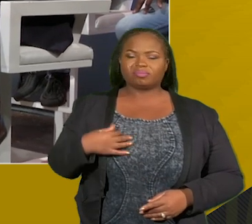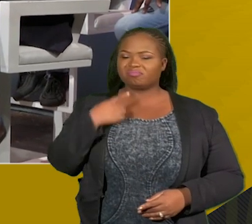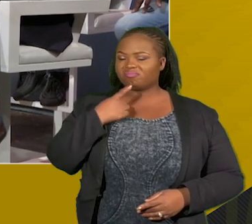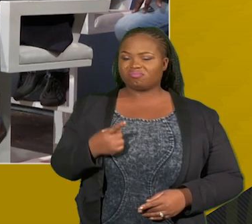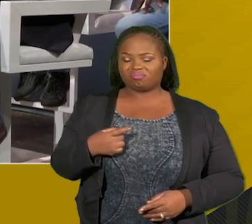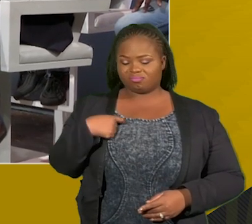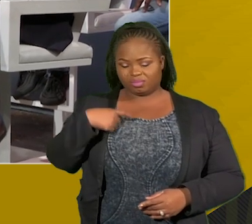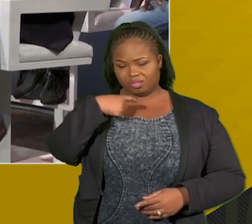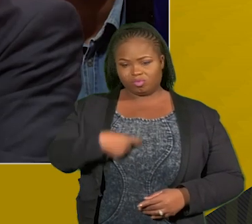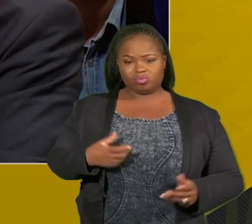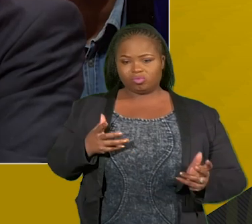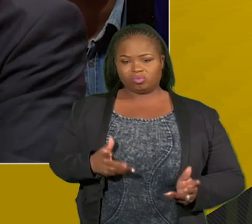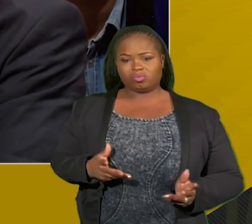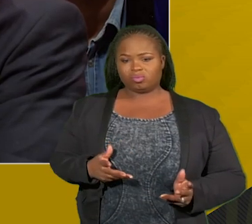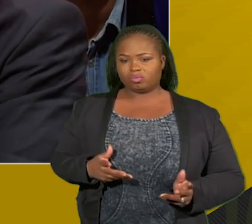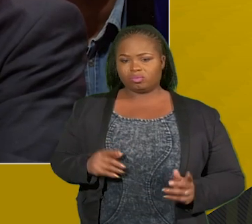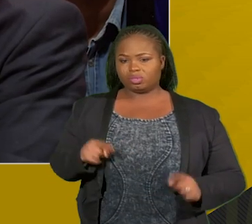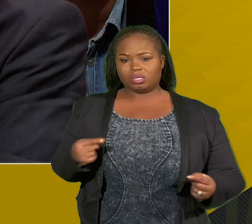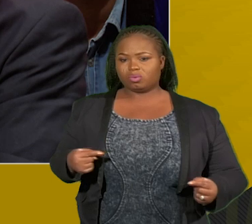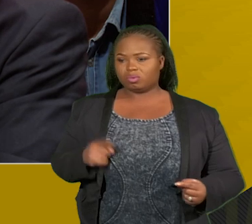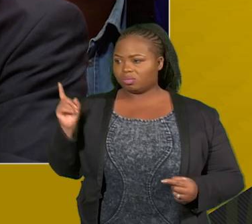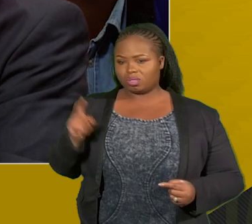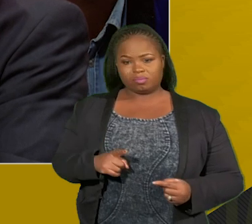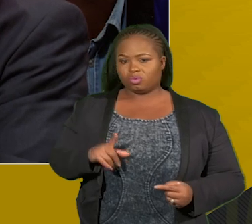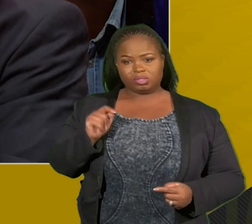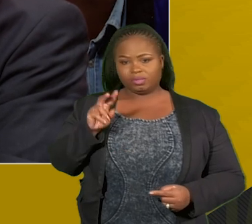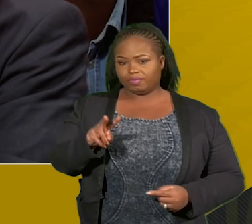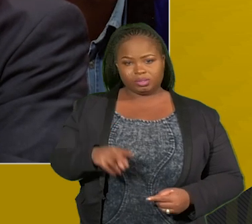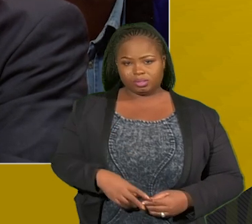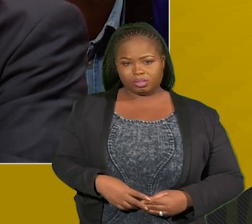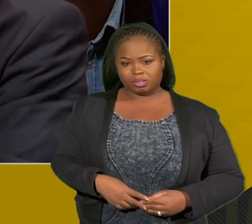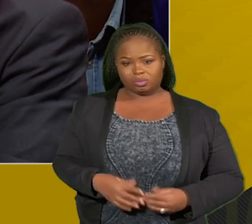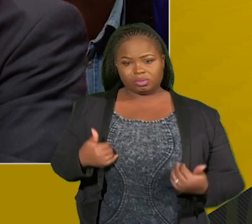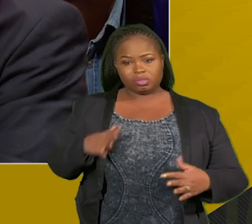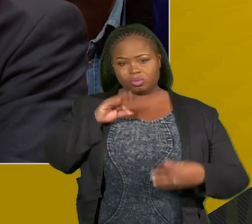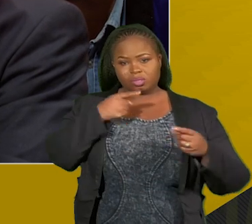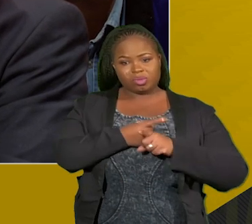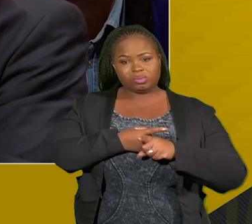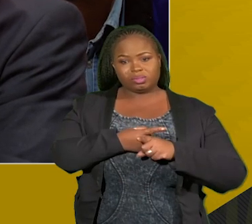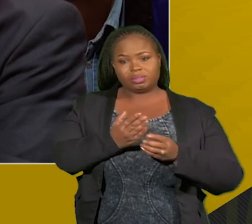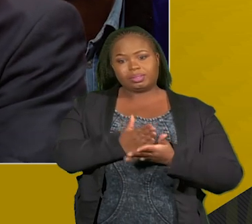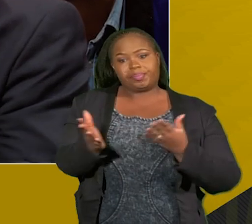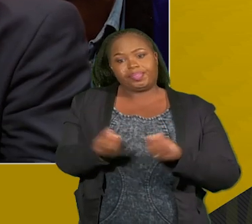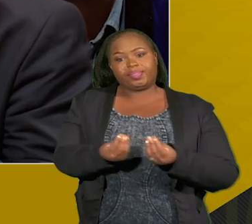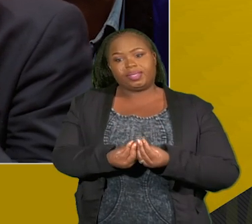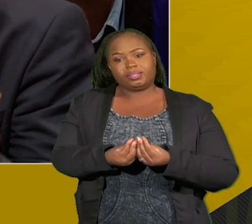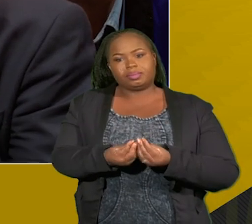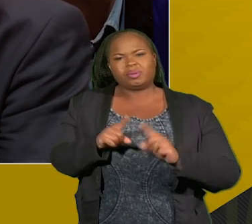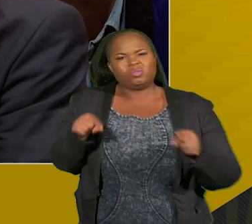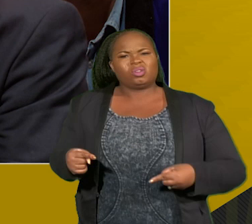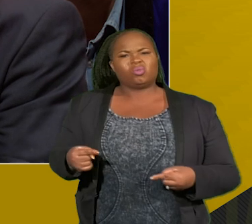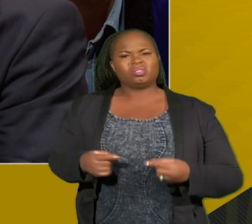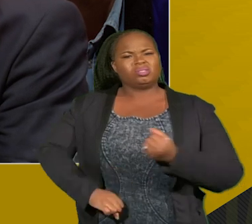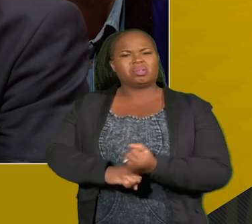as a human being, you don't come to a national television and start talking about things that you cannot back